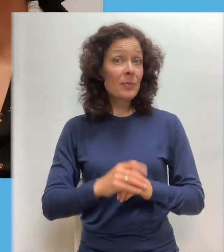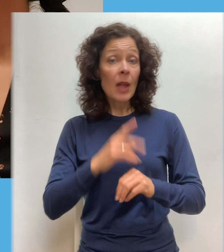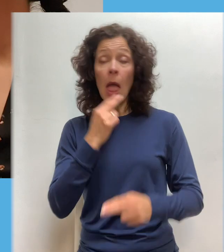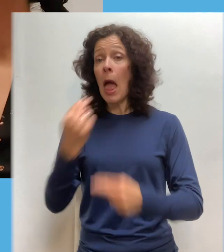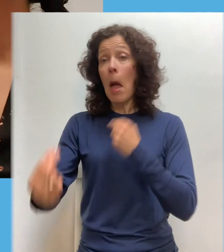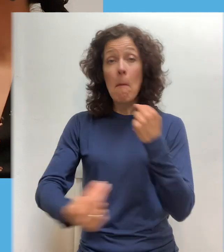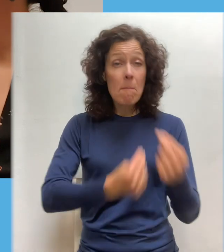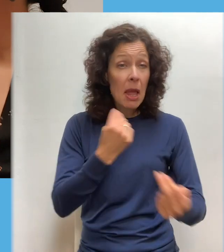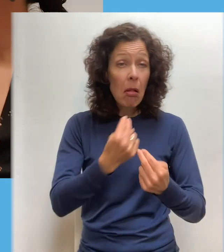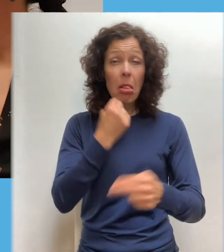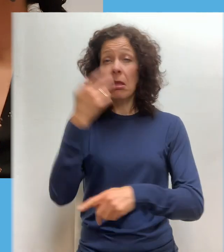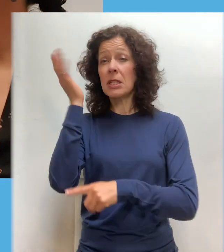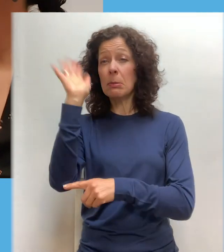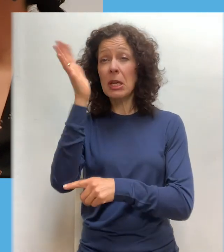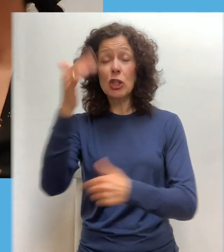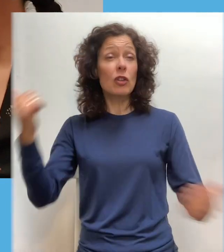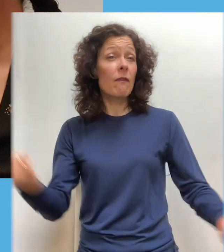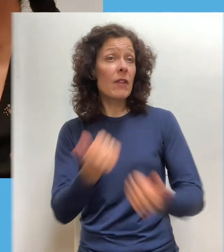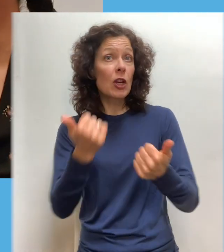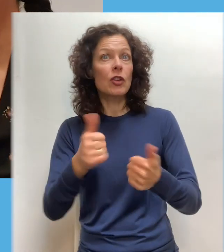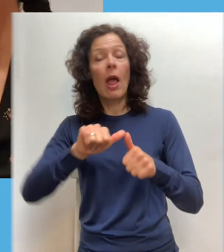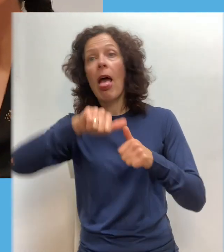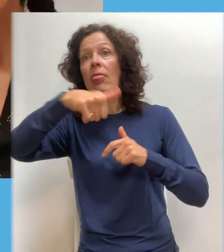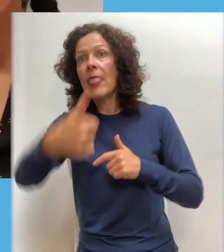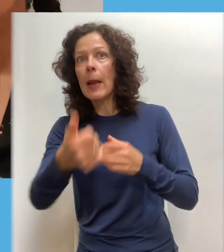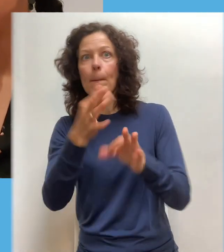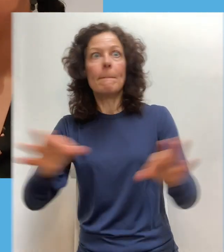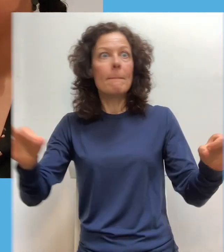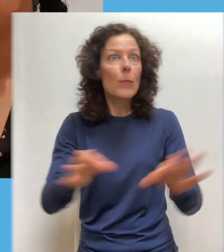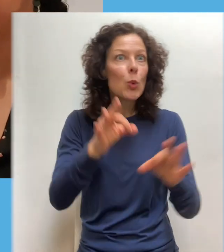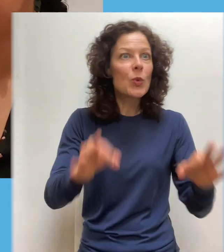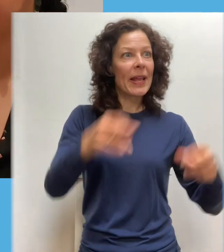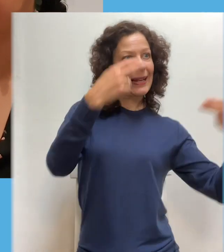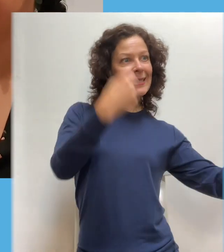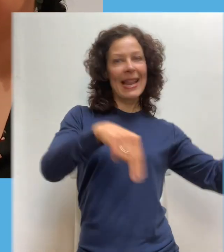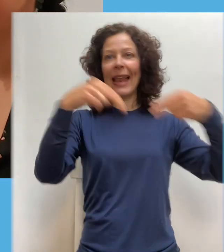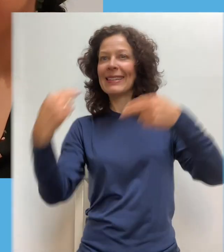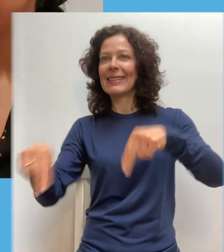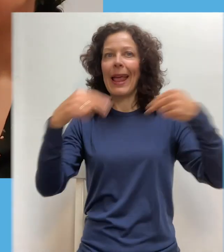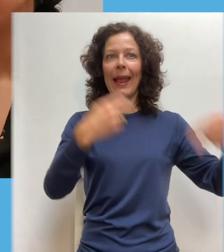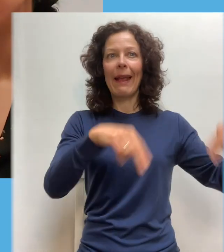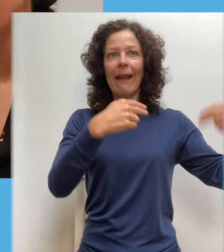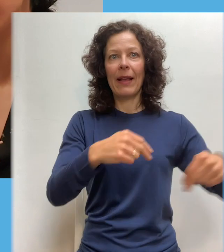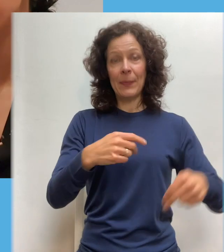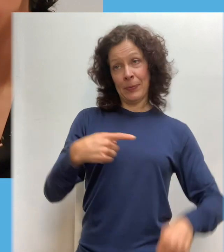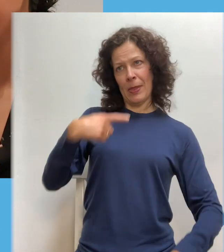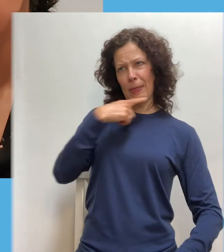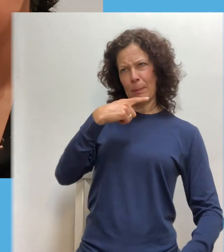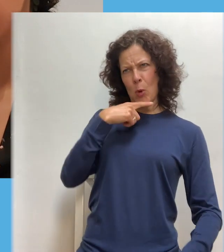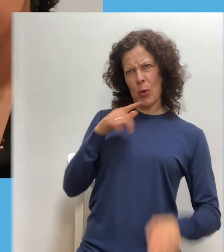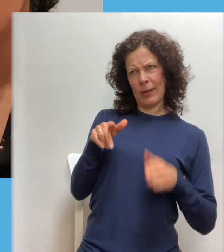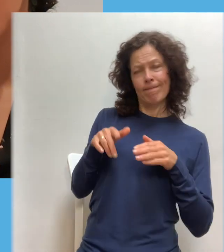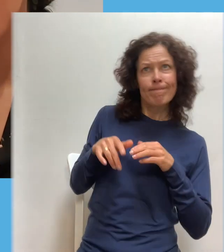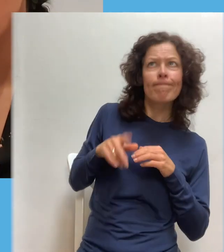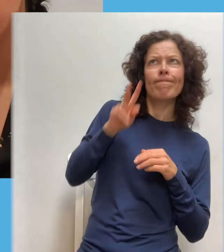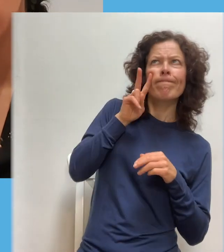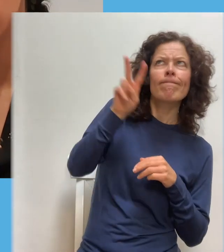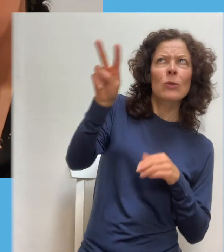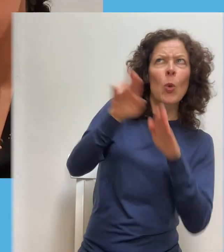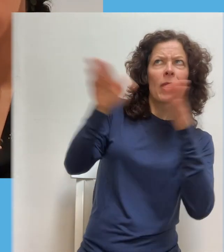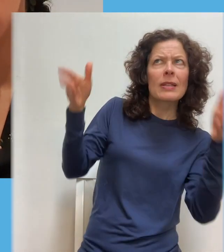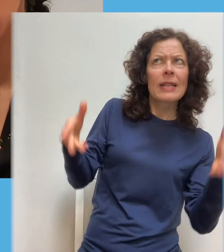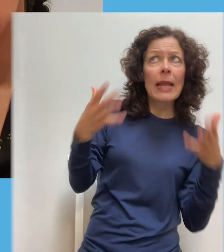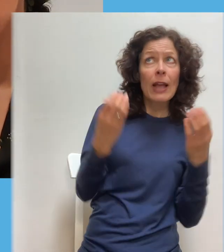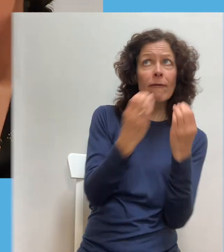After the meal and the speeches, there was music and dancing. Sonny hovered by the stage, holding